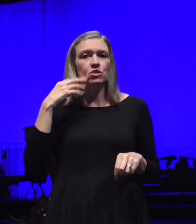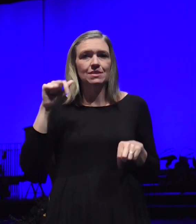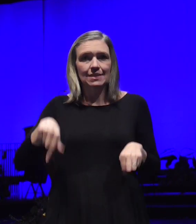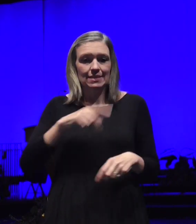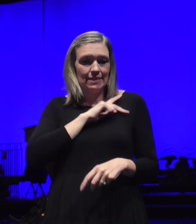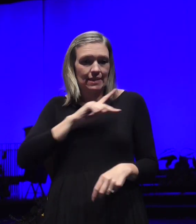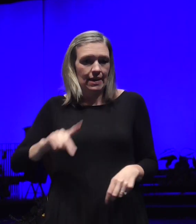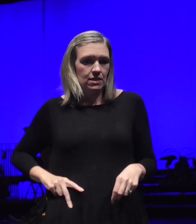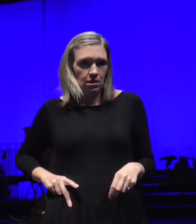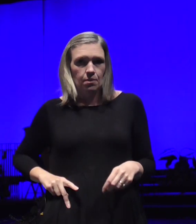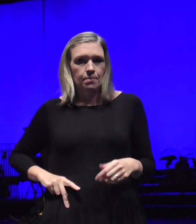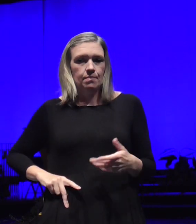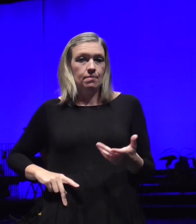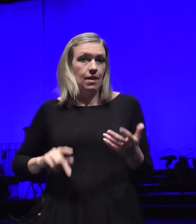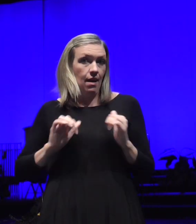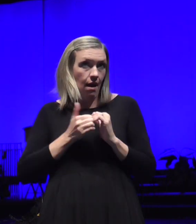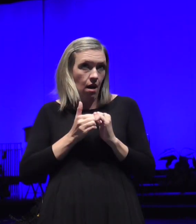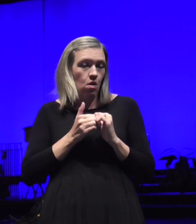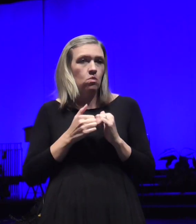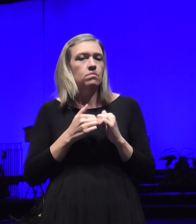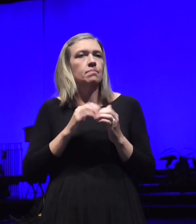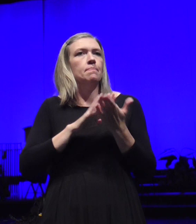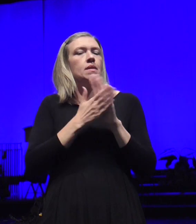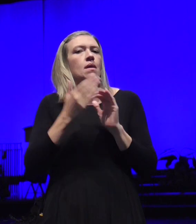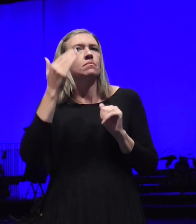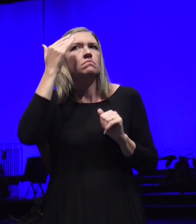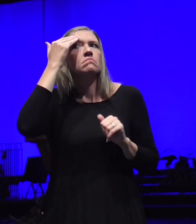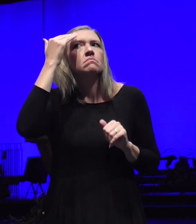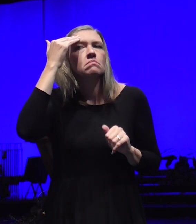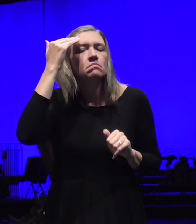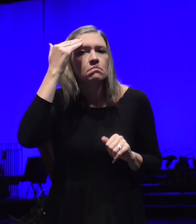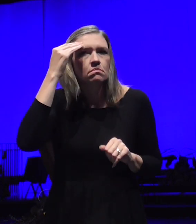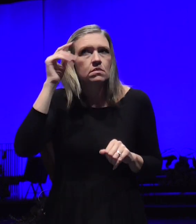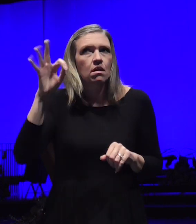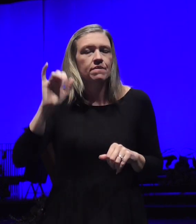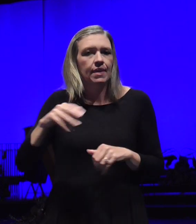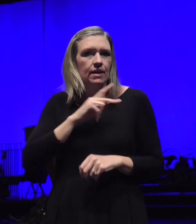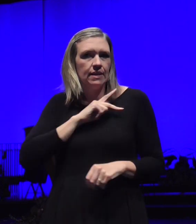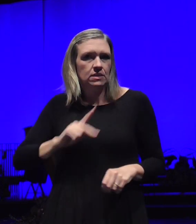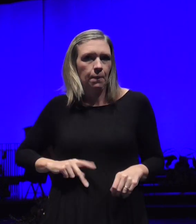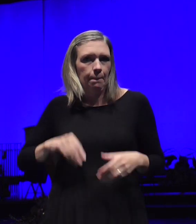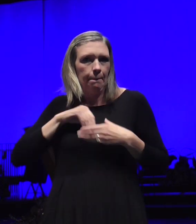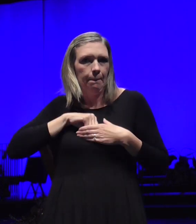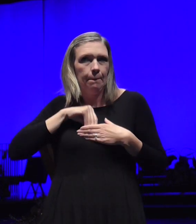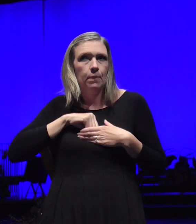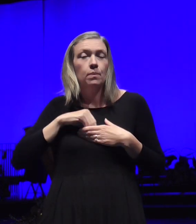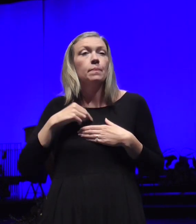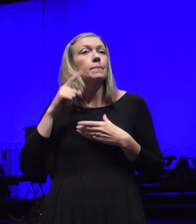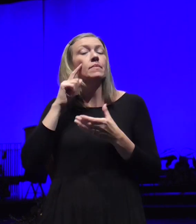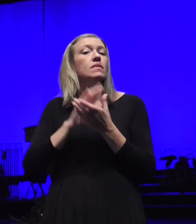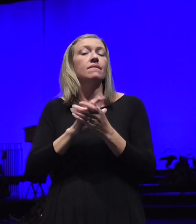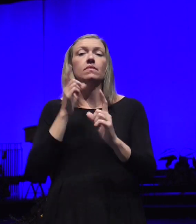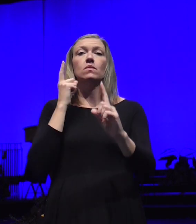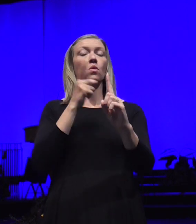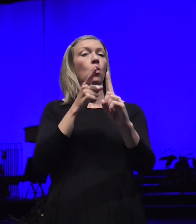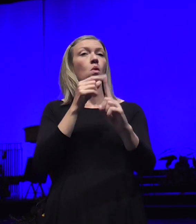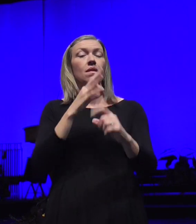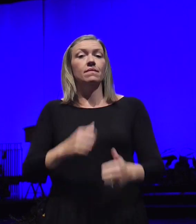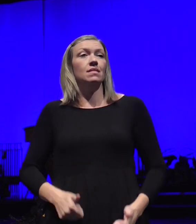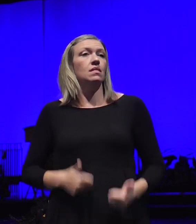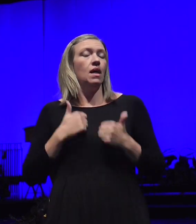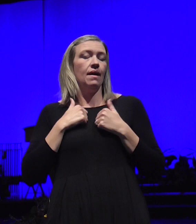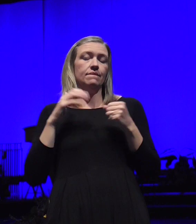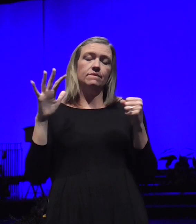degree that we become conscious of it. We believe the ultimate goal of life is to be a complete